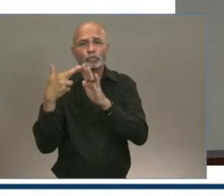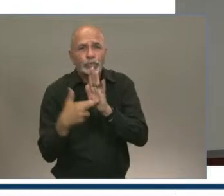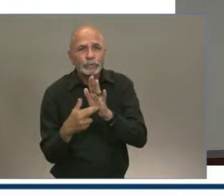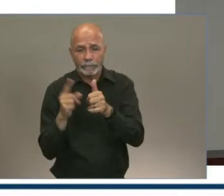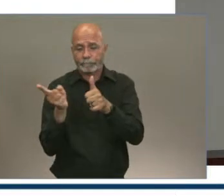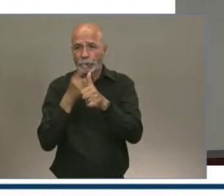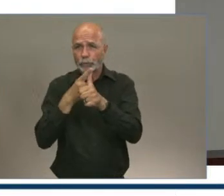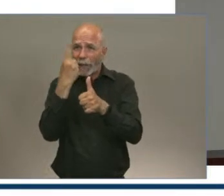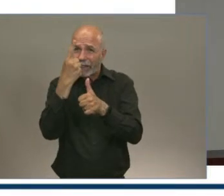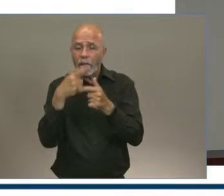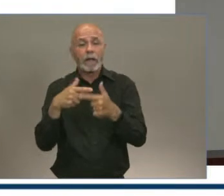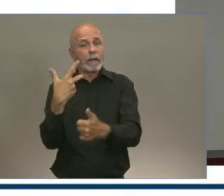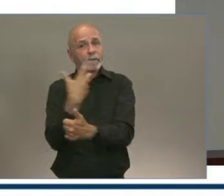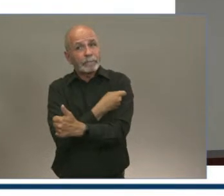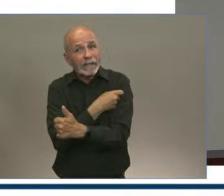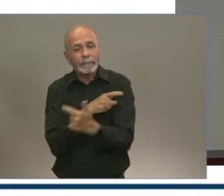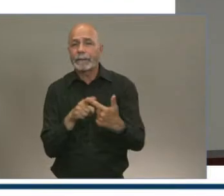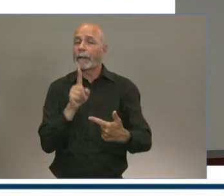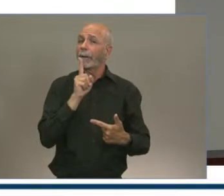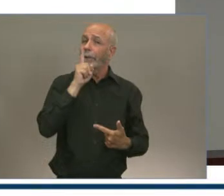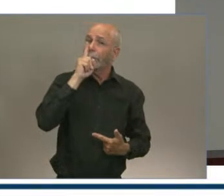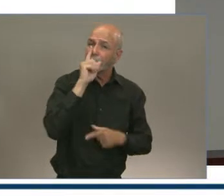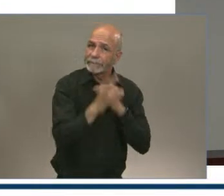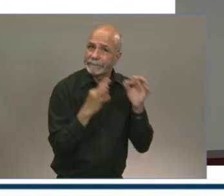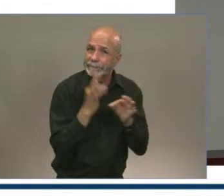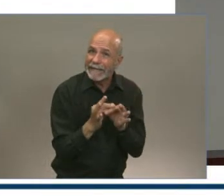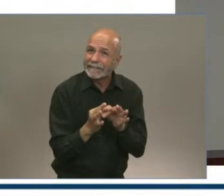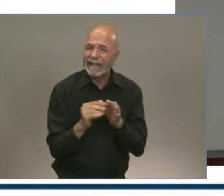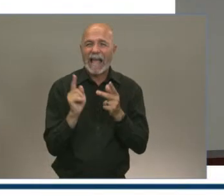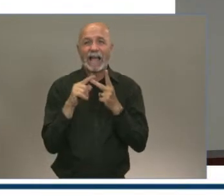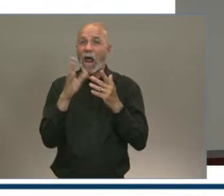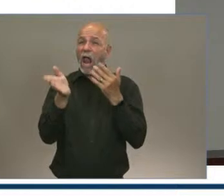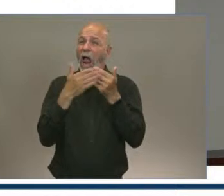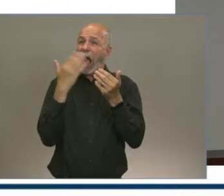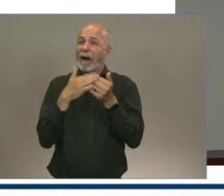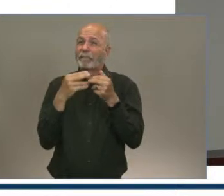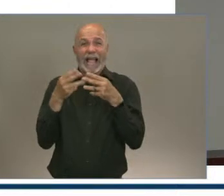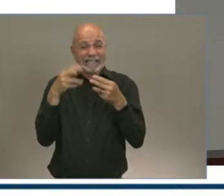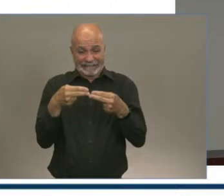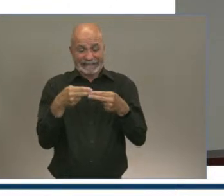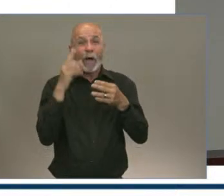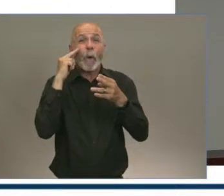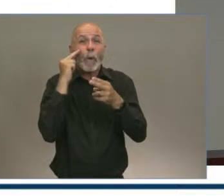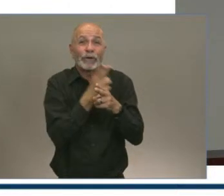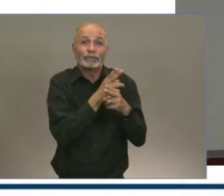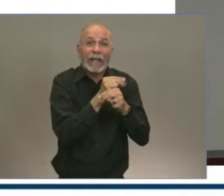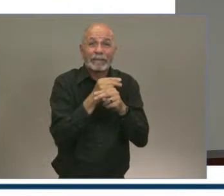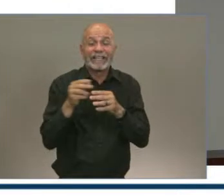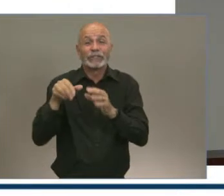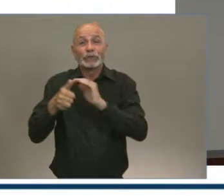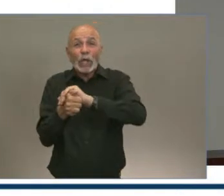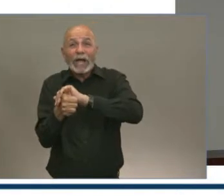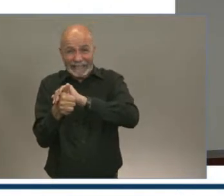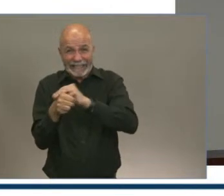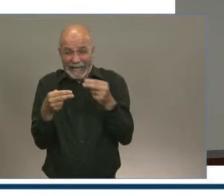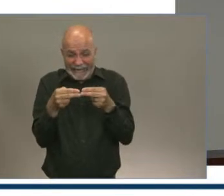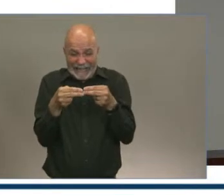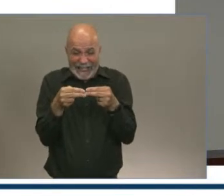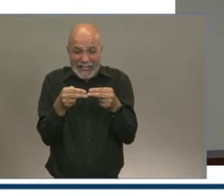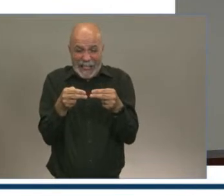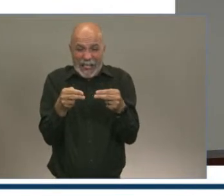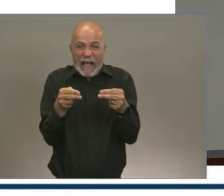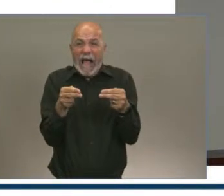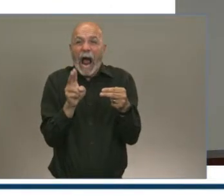get tested. We are very close to the finish line of this marathon, but if we race ahead, we may trip and fall. We